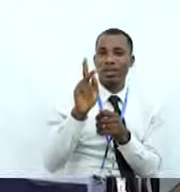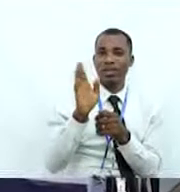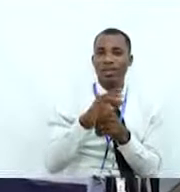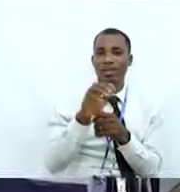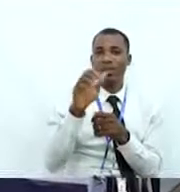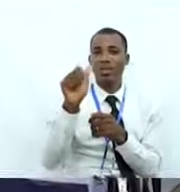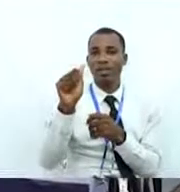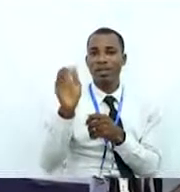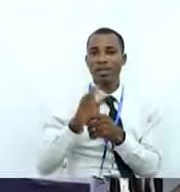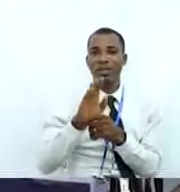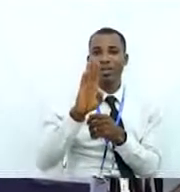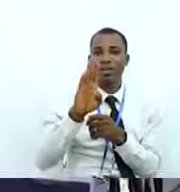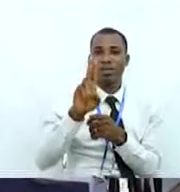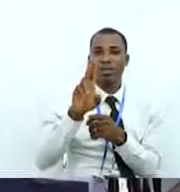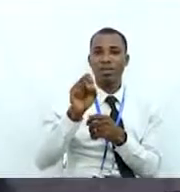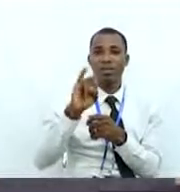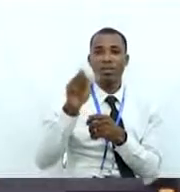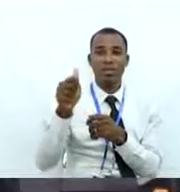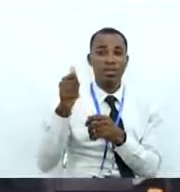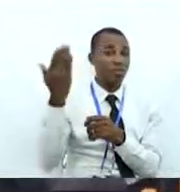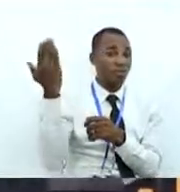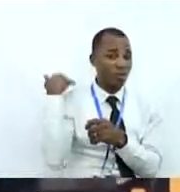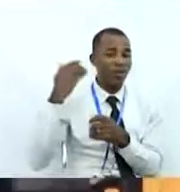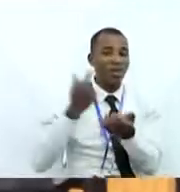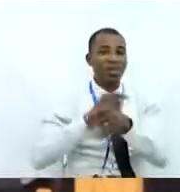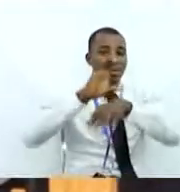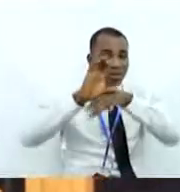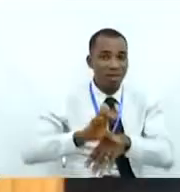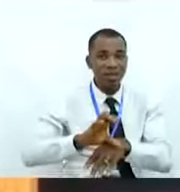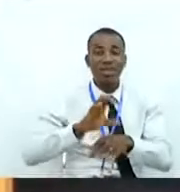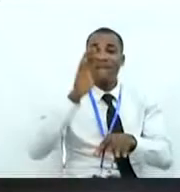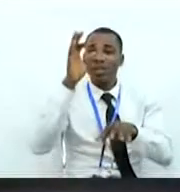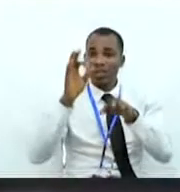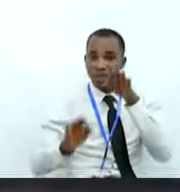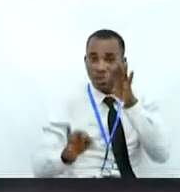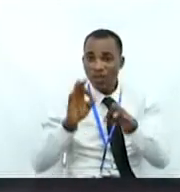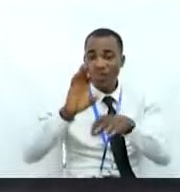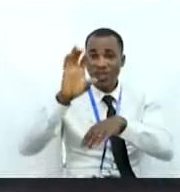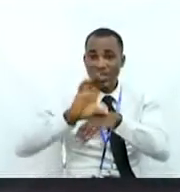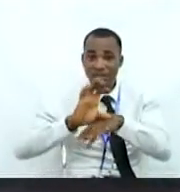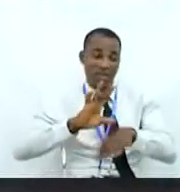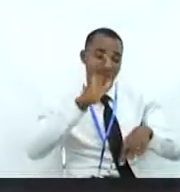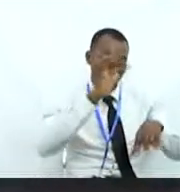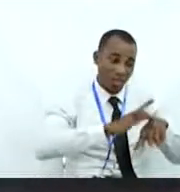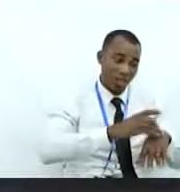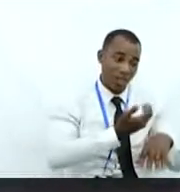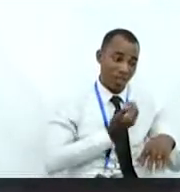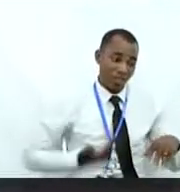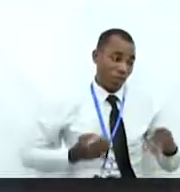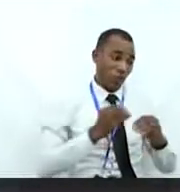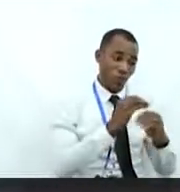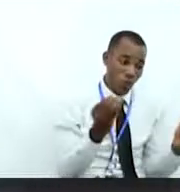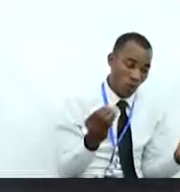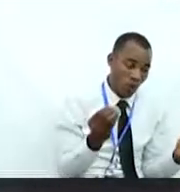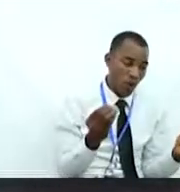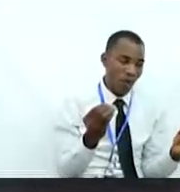Ghanaian culture. And churches, until you touch the hearts, Christianity in this country will